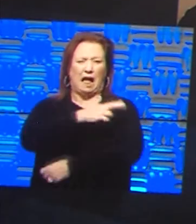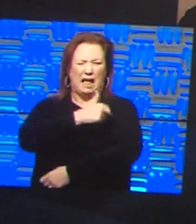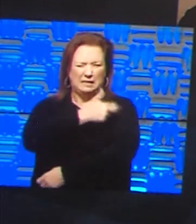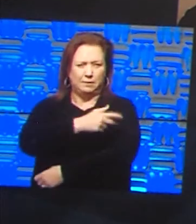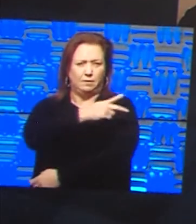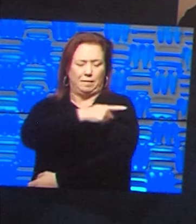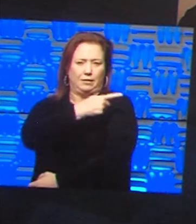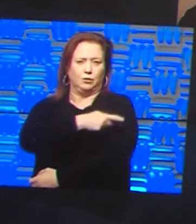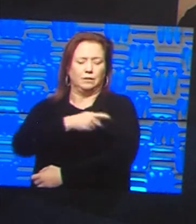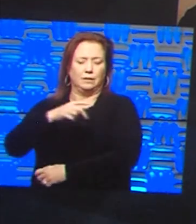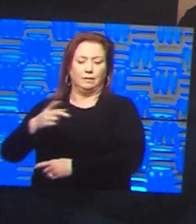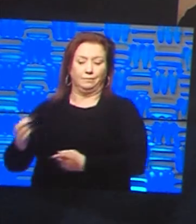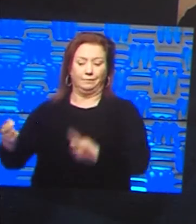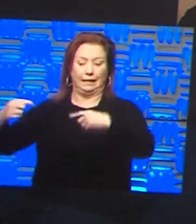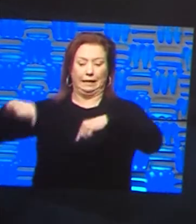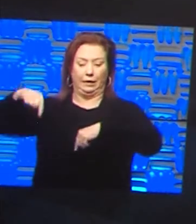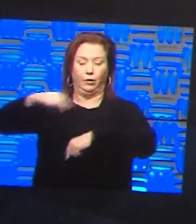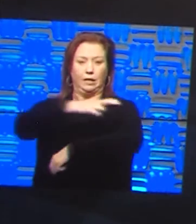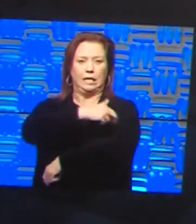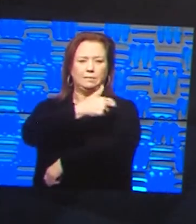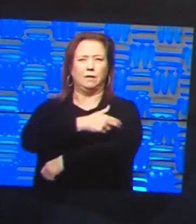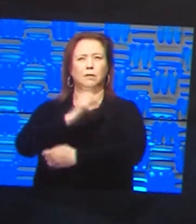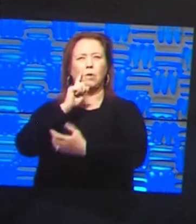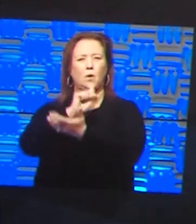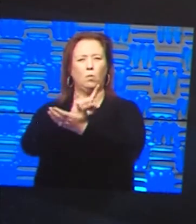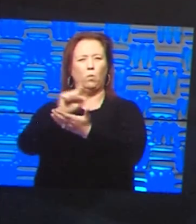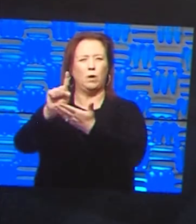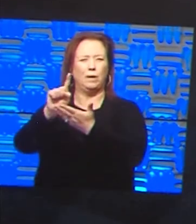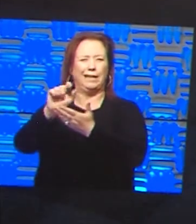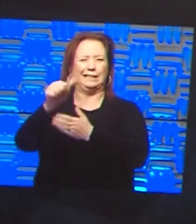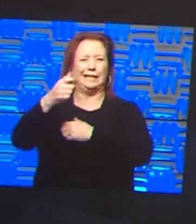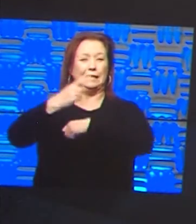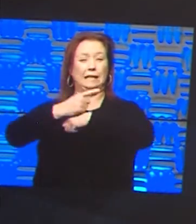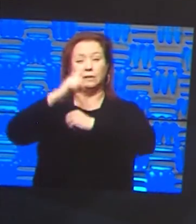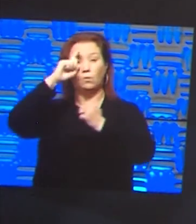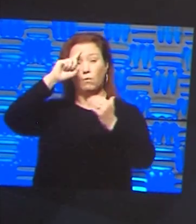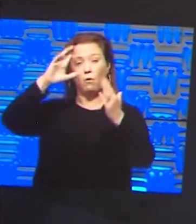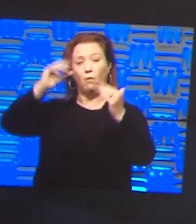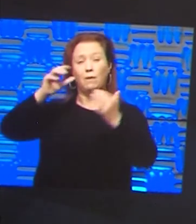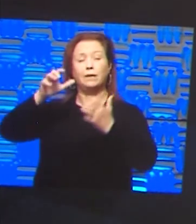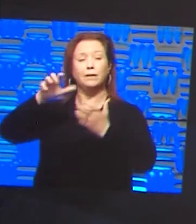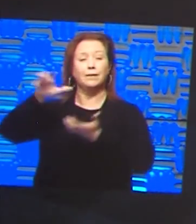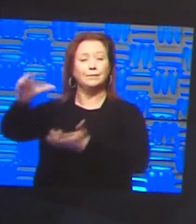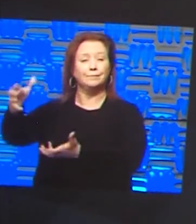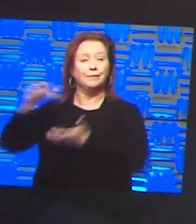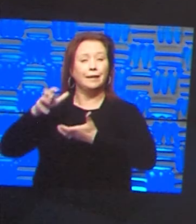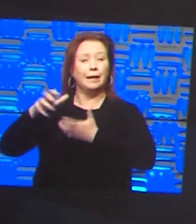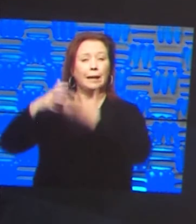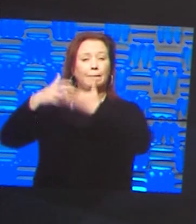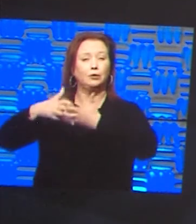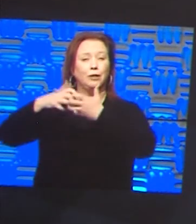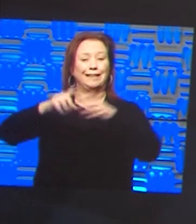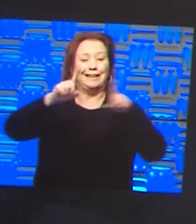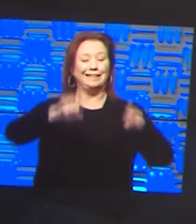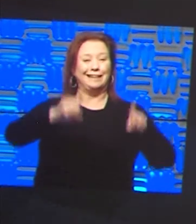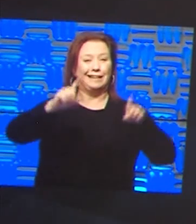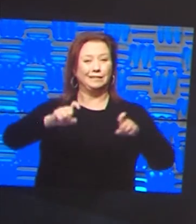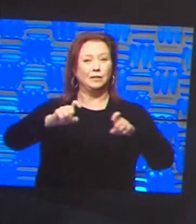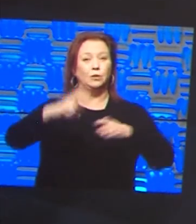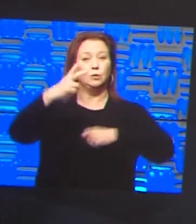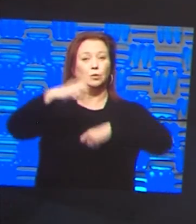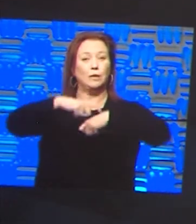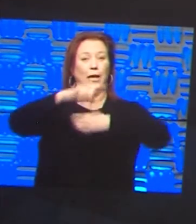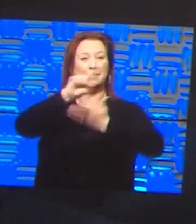we were, you know, we could tell that testing was going to be a problem. So with the help of Quest and our laboratory,